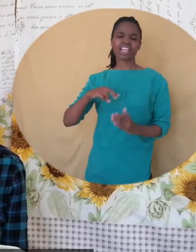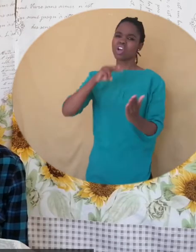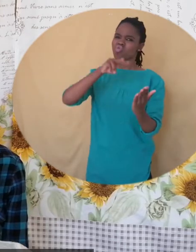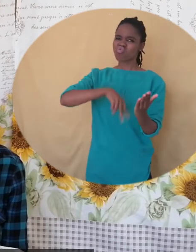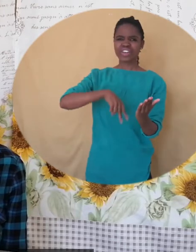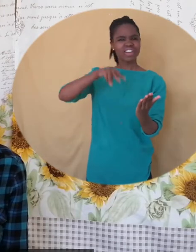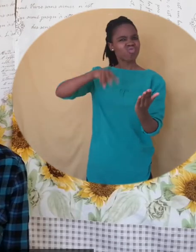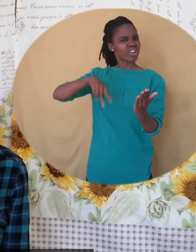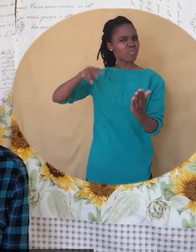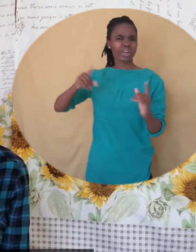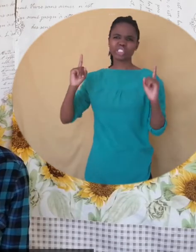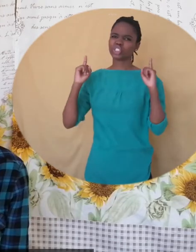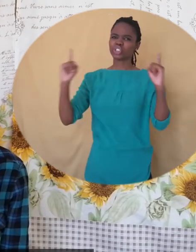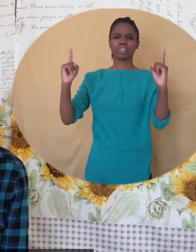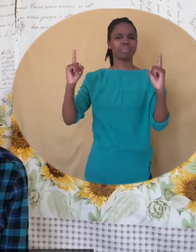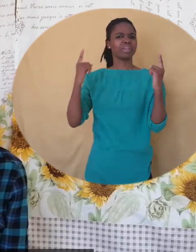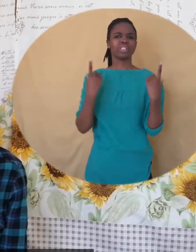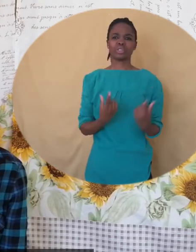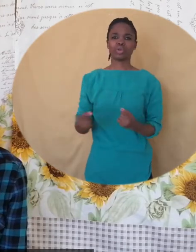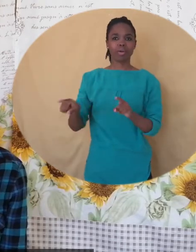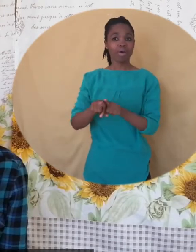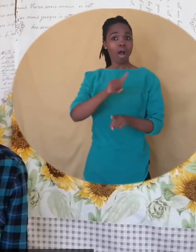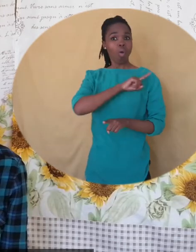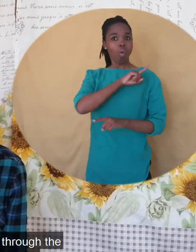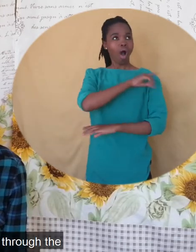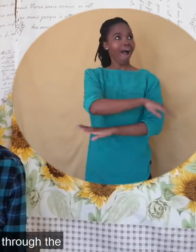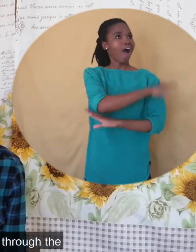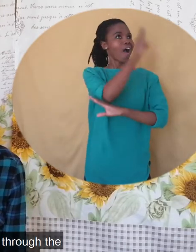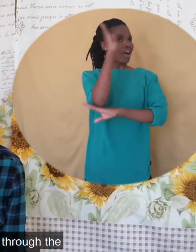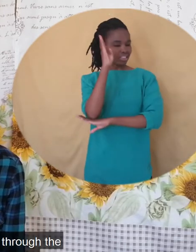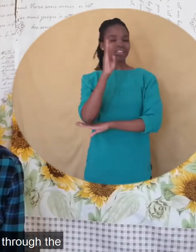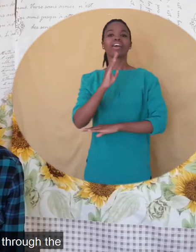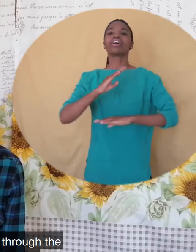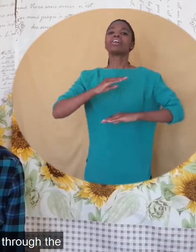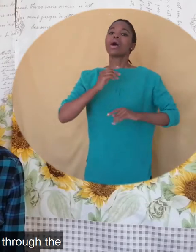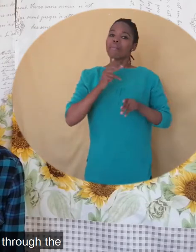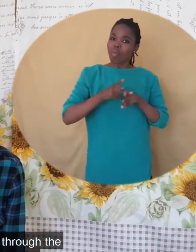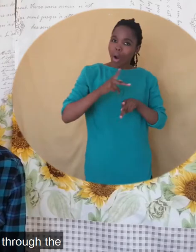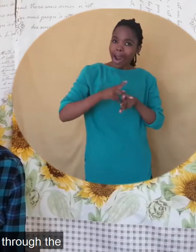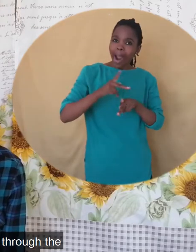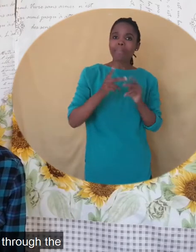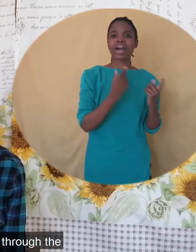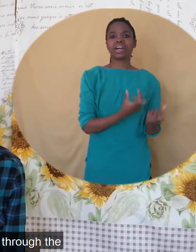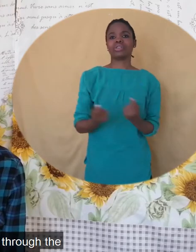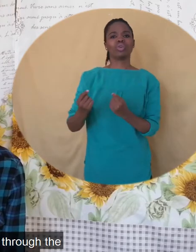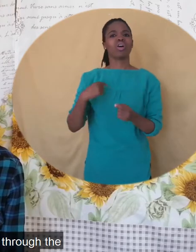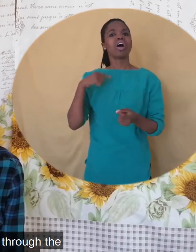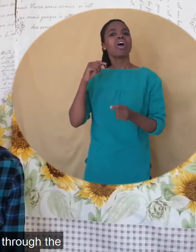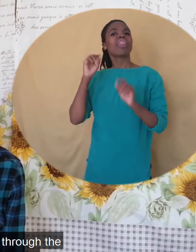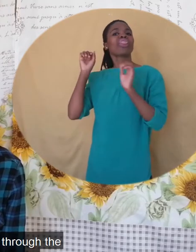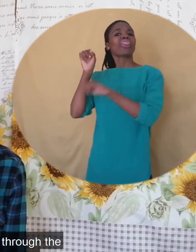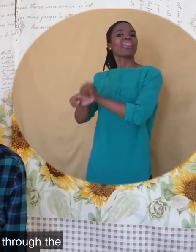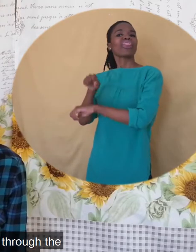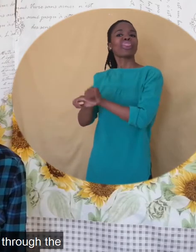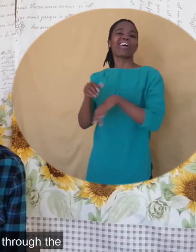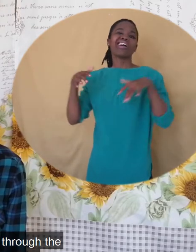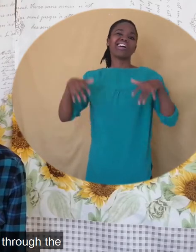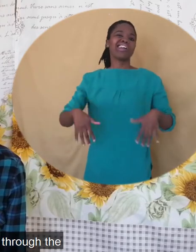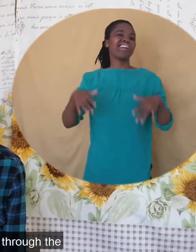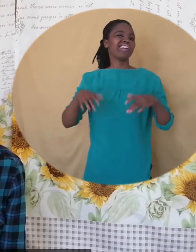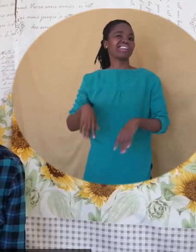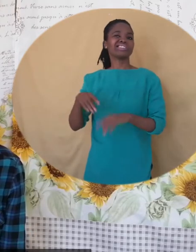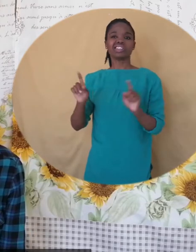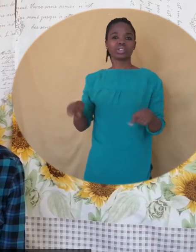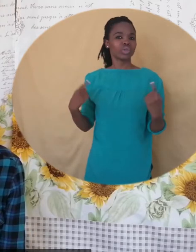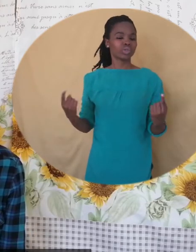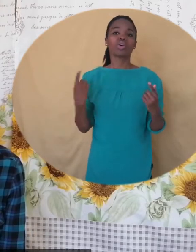the Bible every day. It's very important to me. It prepares me. I cannot go through the day without hearing from